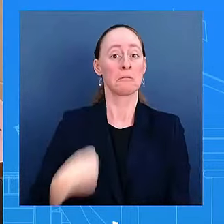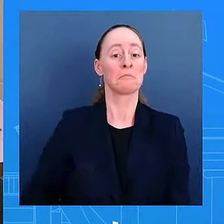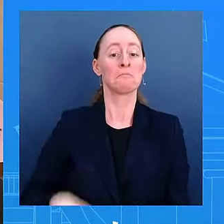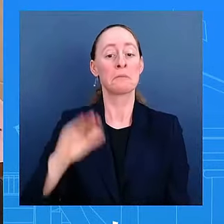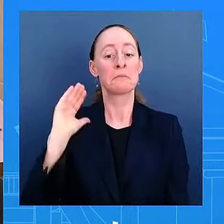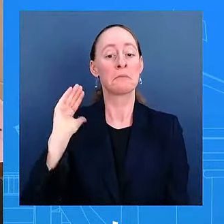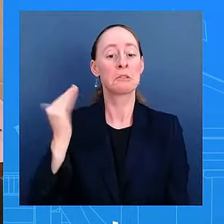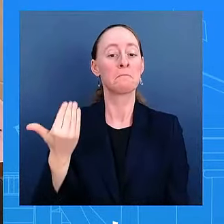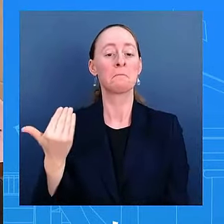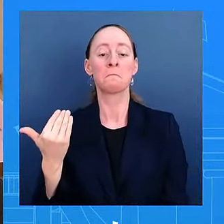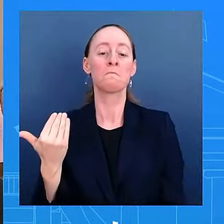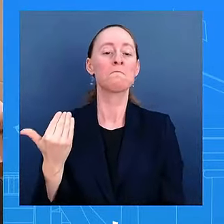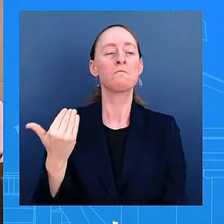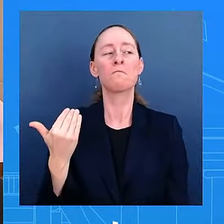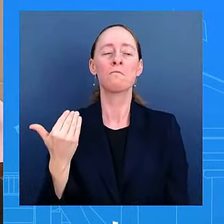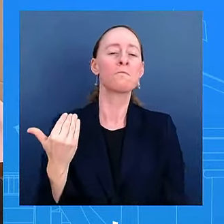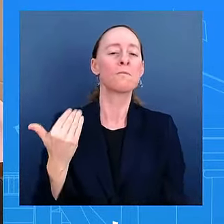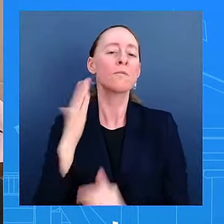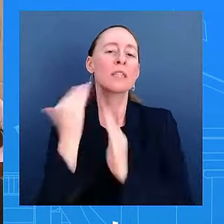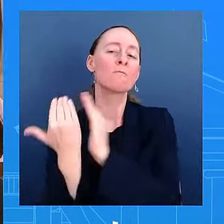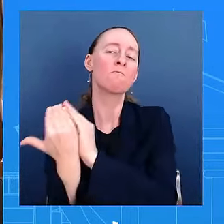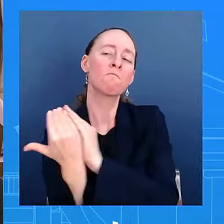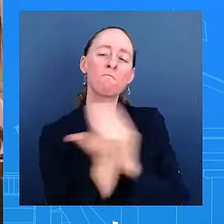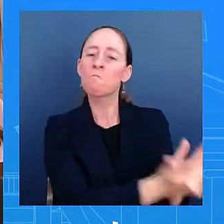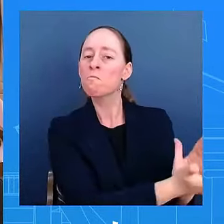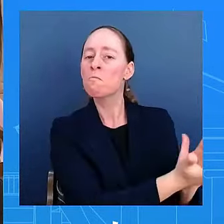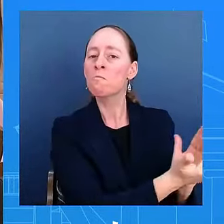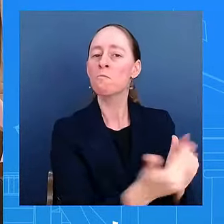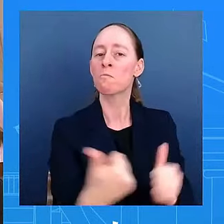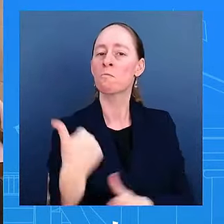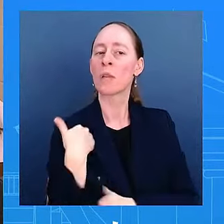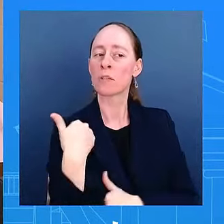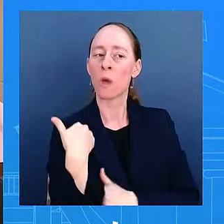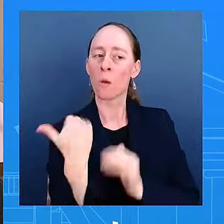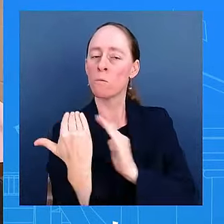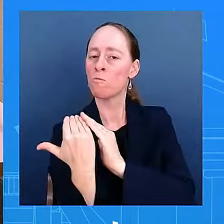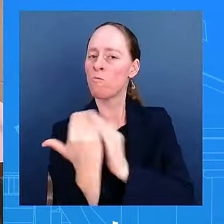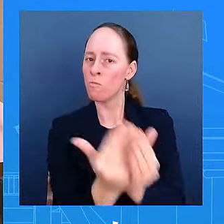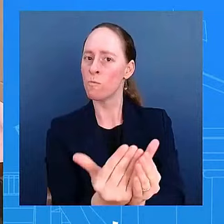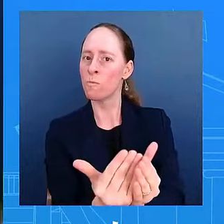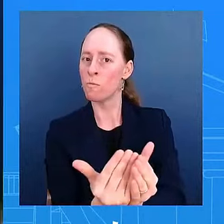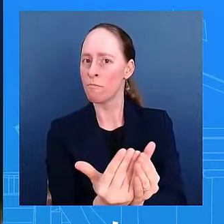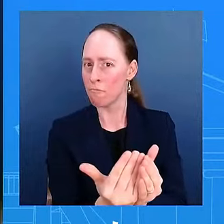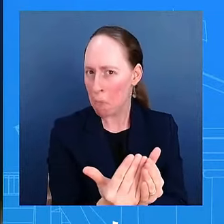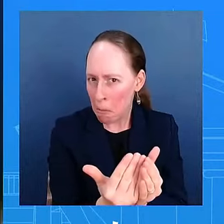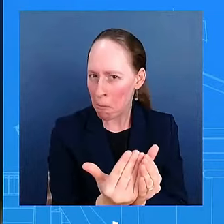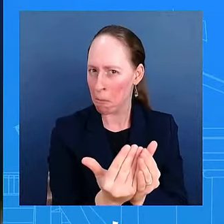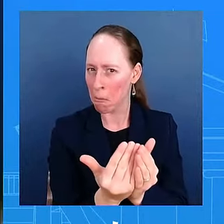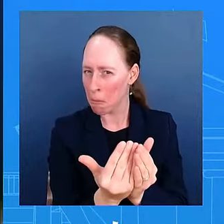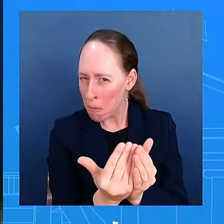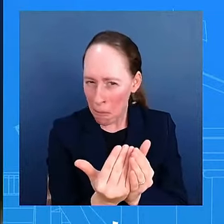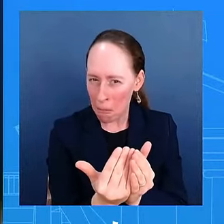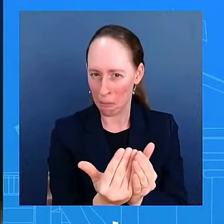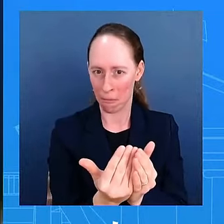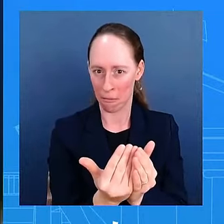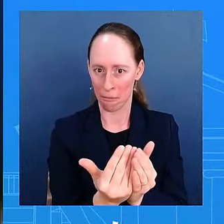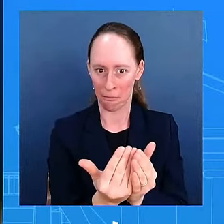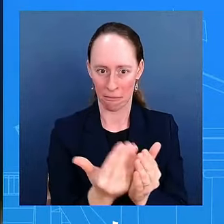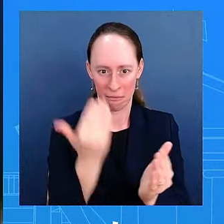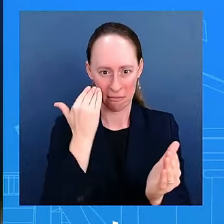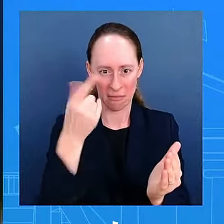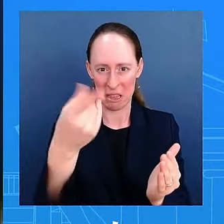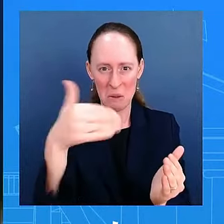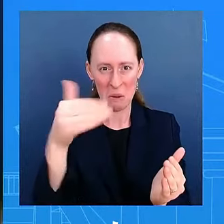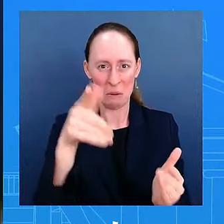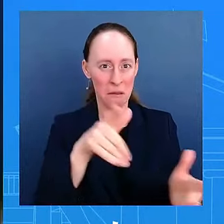such an event, considering a lot of the military assets have been deployed to the Middle East? So look, you're talking about the speech that the Taiwan